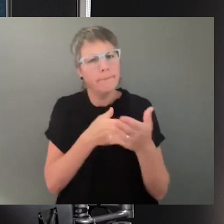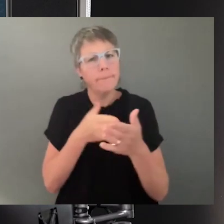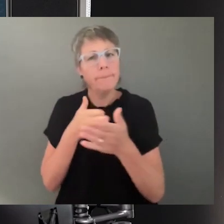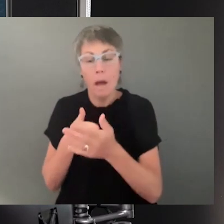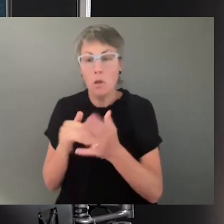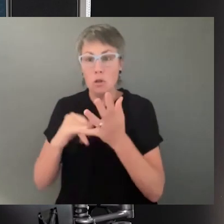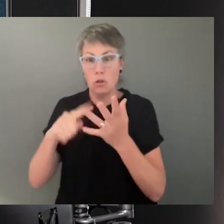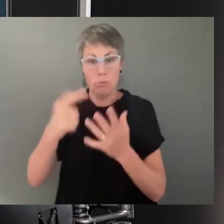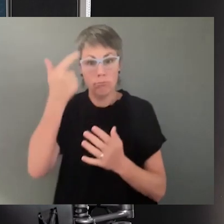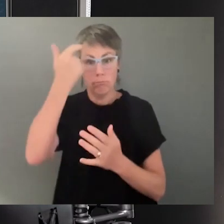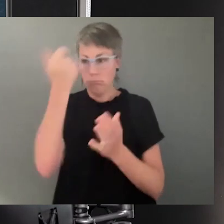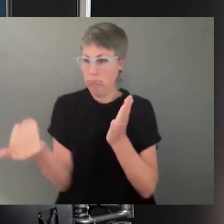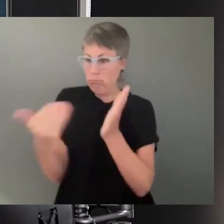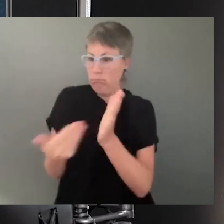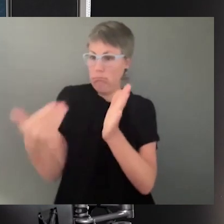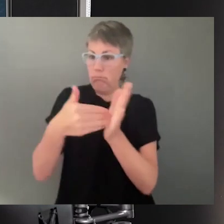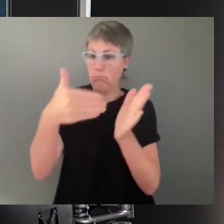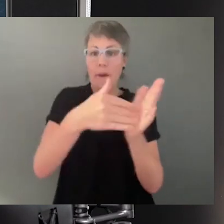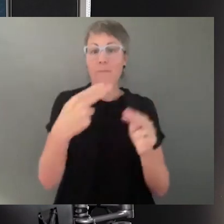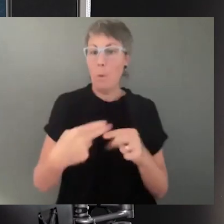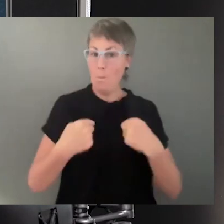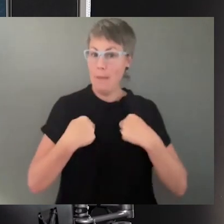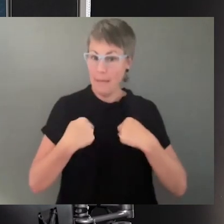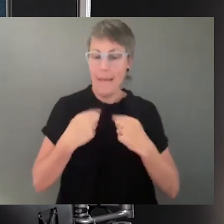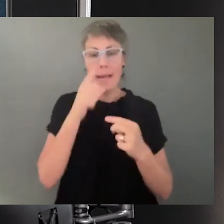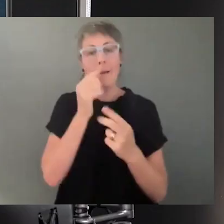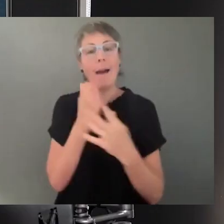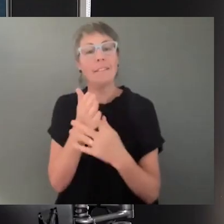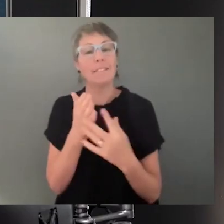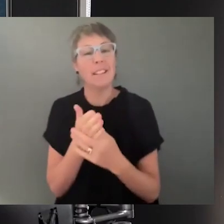develop a specific way for me to do that as well as a blind person.